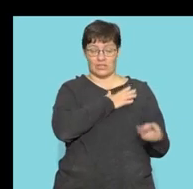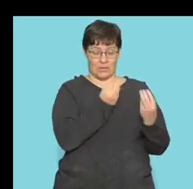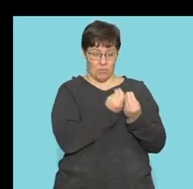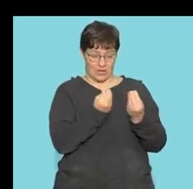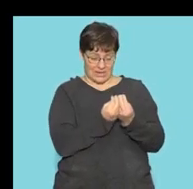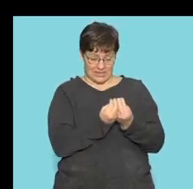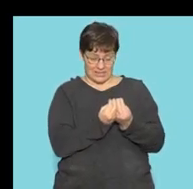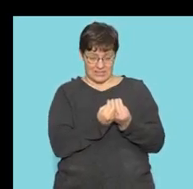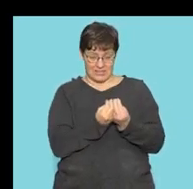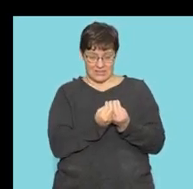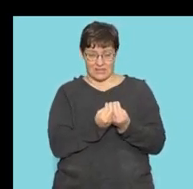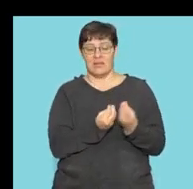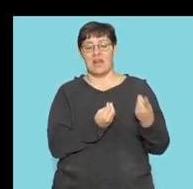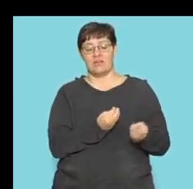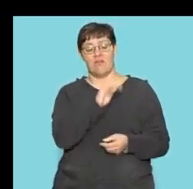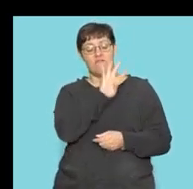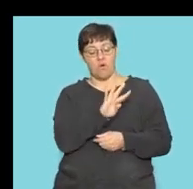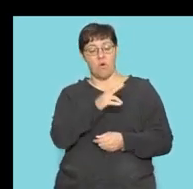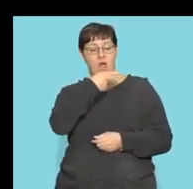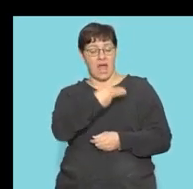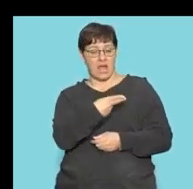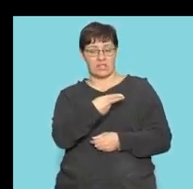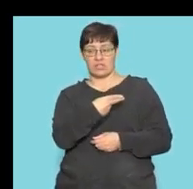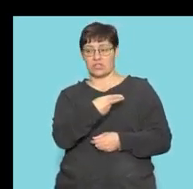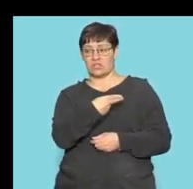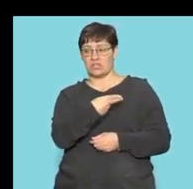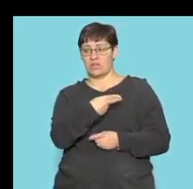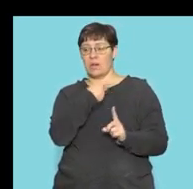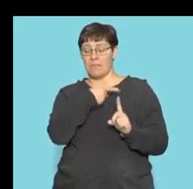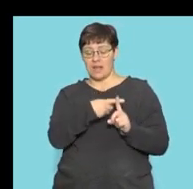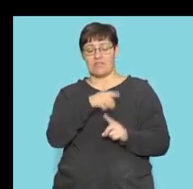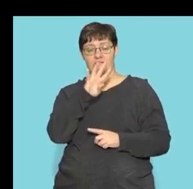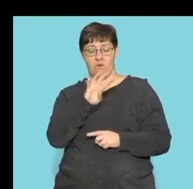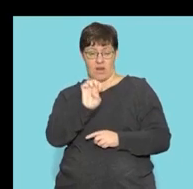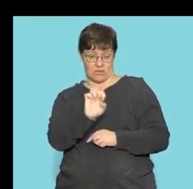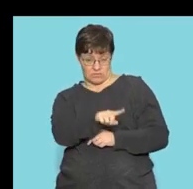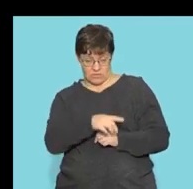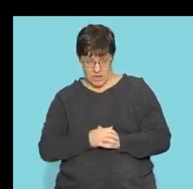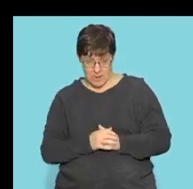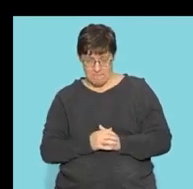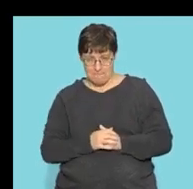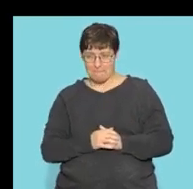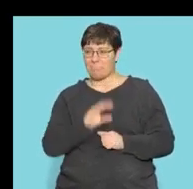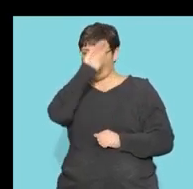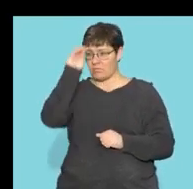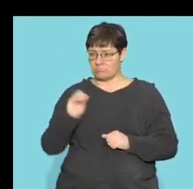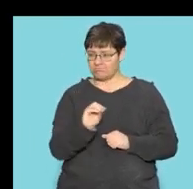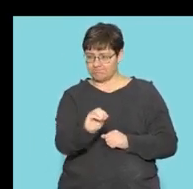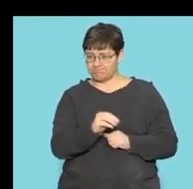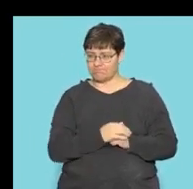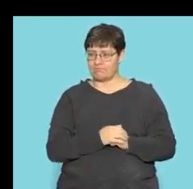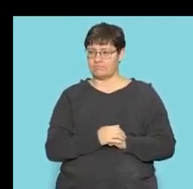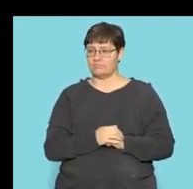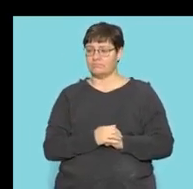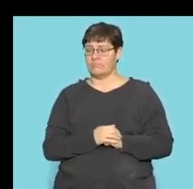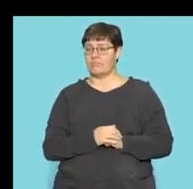product and 4H plus 4 electrons. I'm going to write that down below my reaction. In this